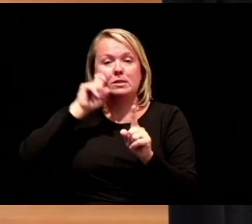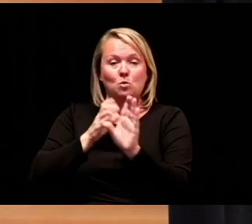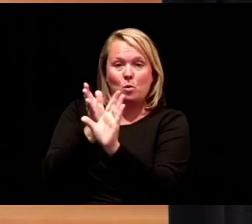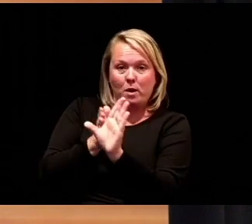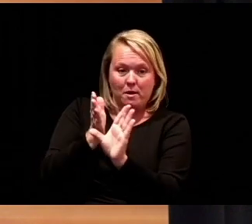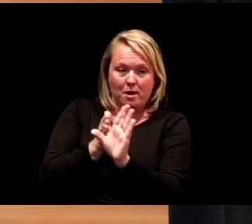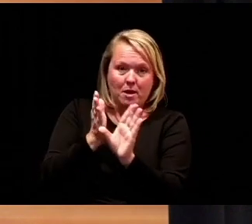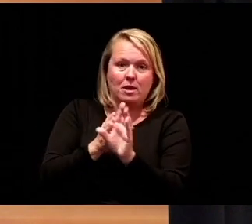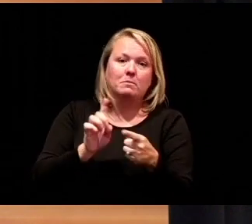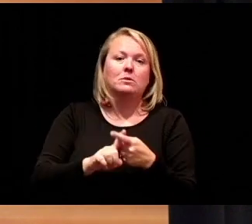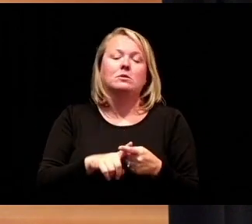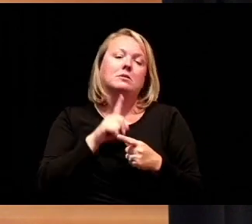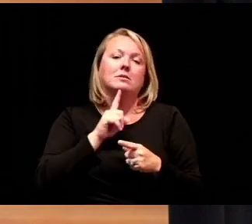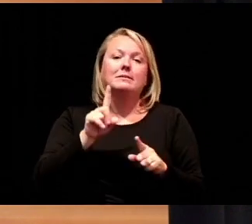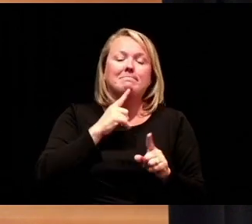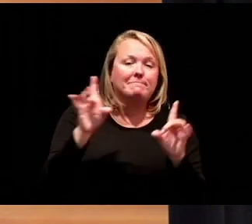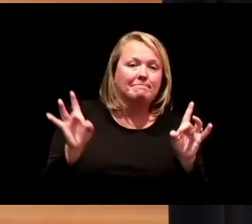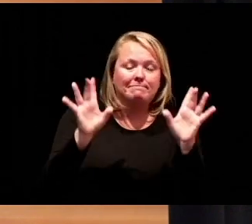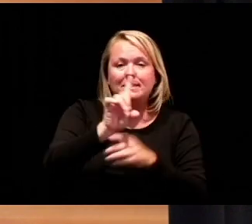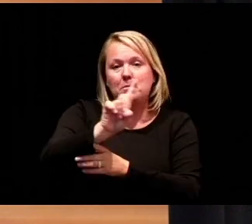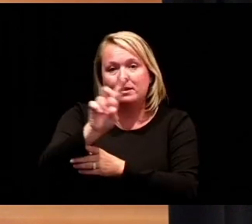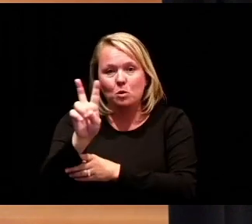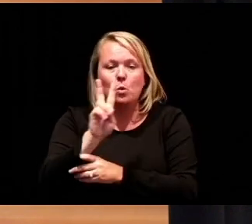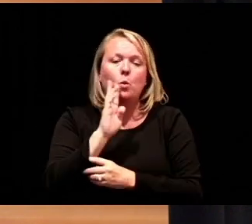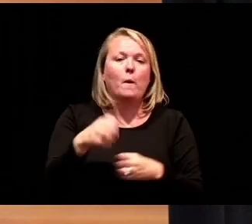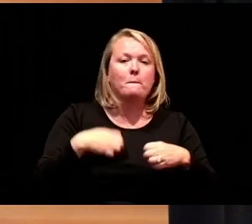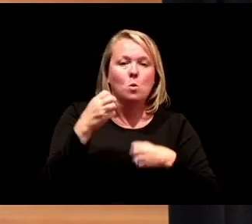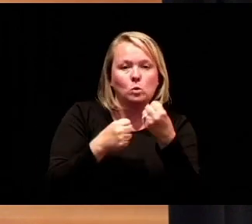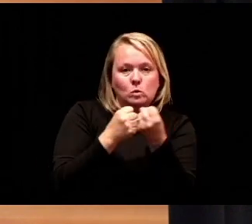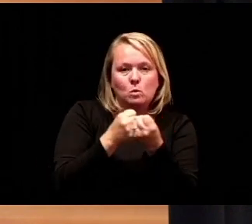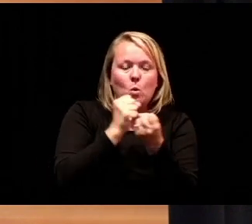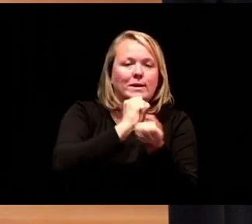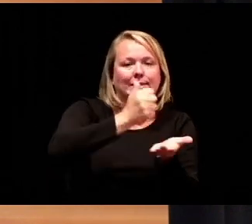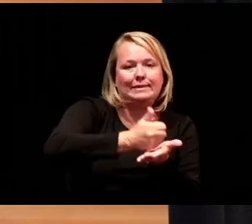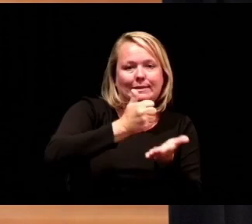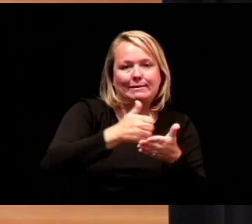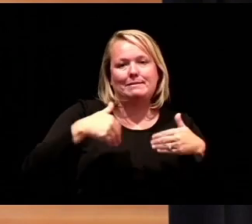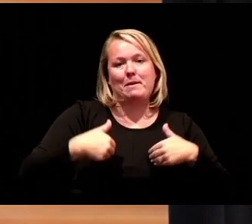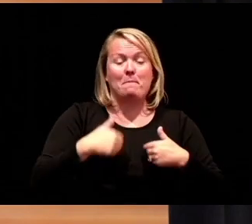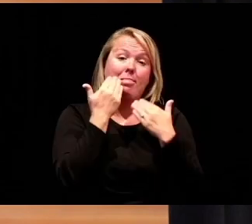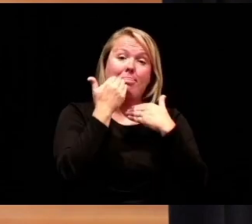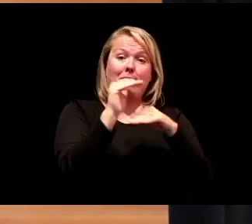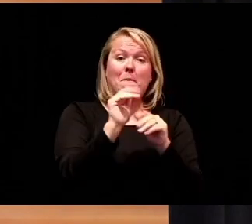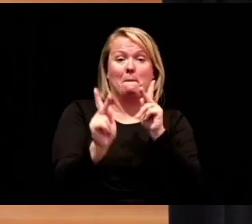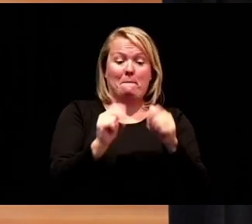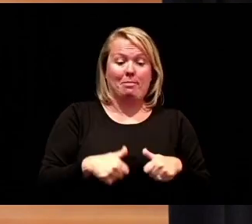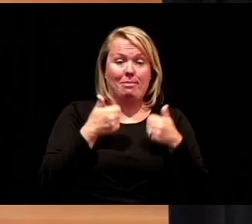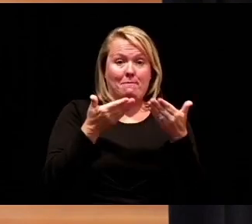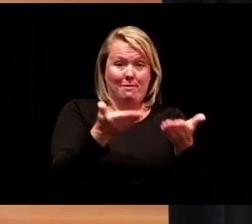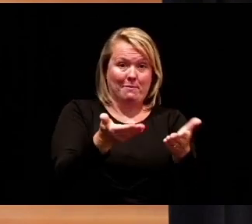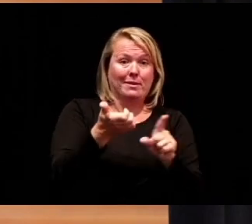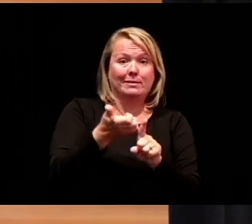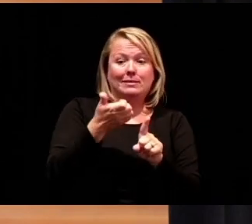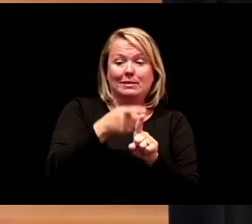reasonable accommodation is long gone, and now somebody else is living in the home. He owed 10 properties in Madison Heights.